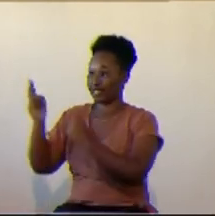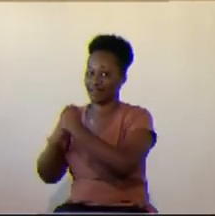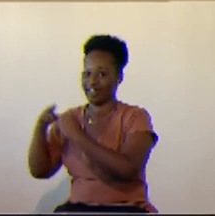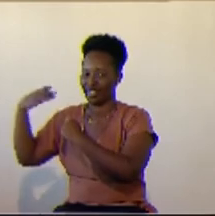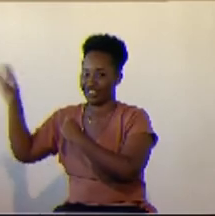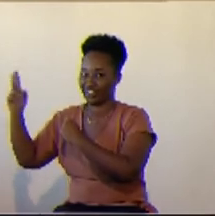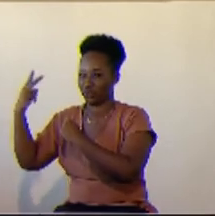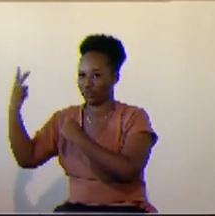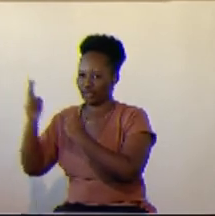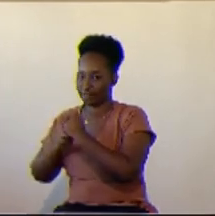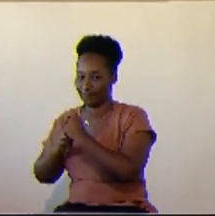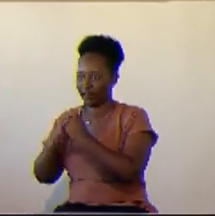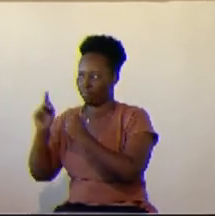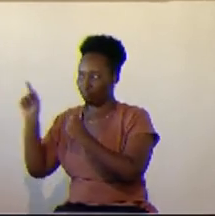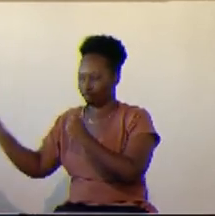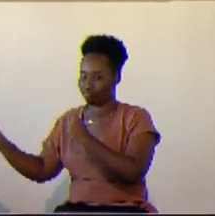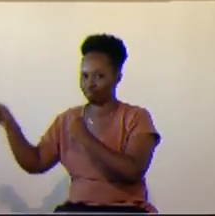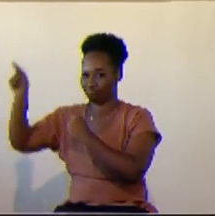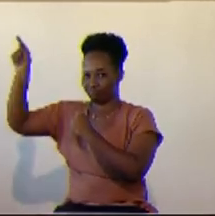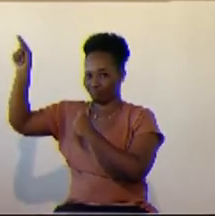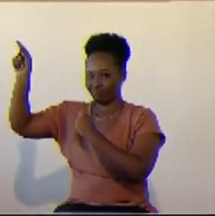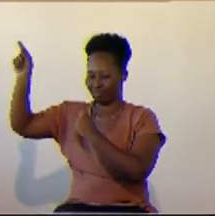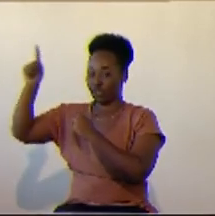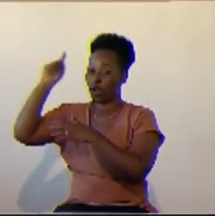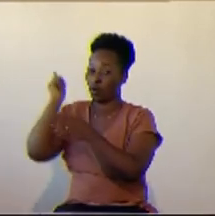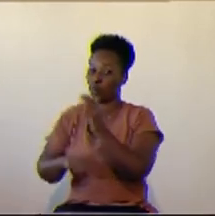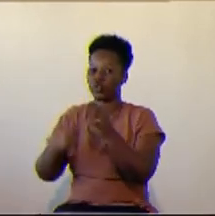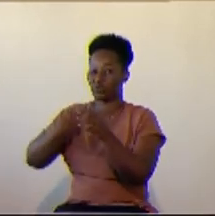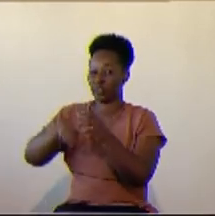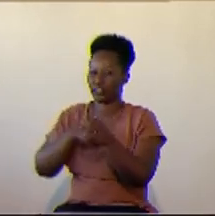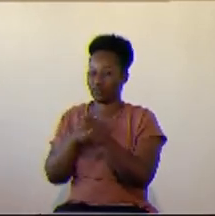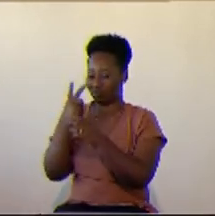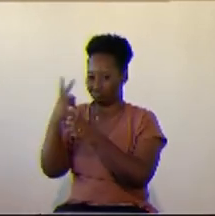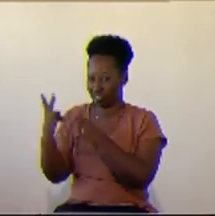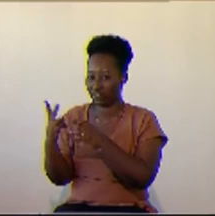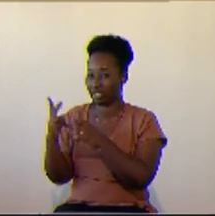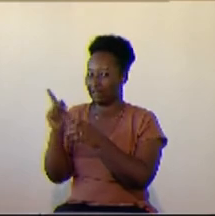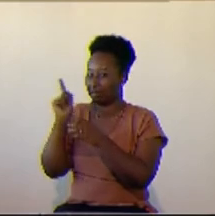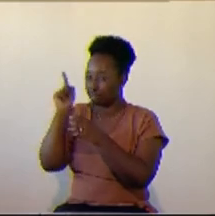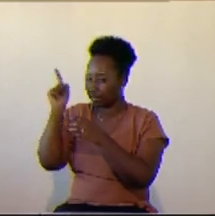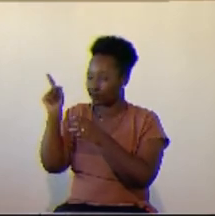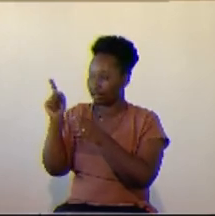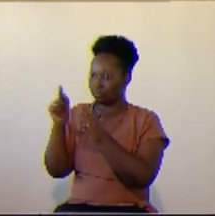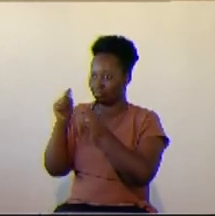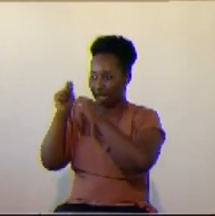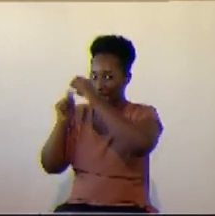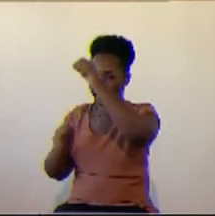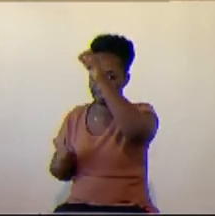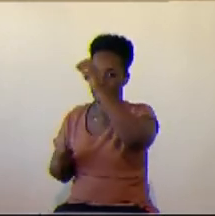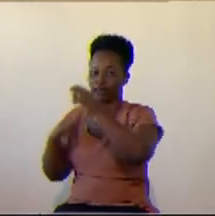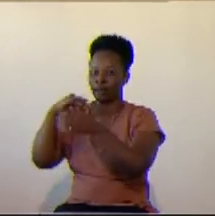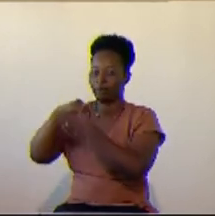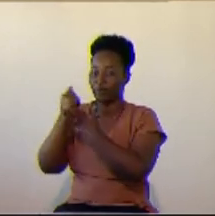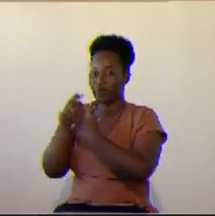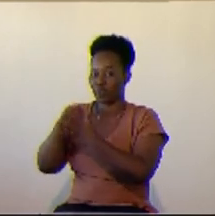27, from there up to there. Now, what we are interested in is this height here. Because we are assuming that these levels